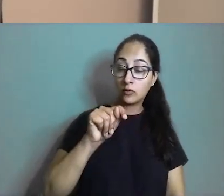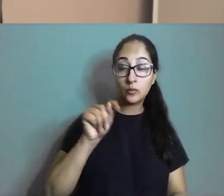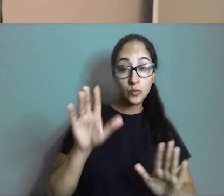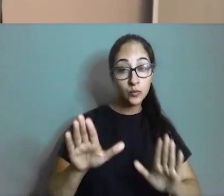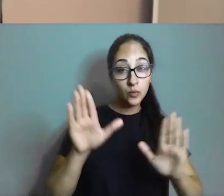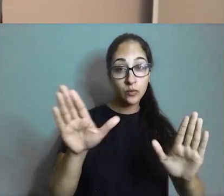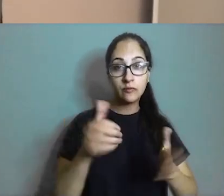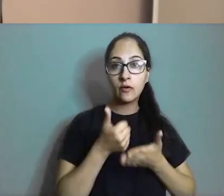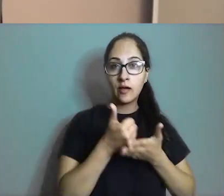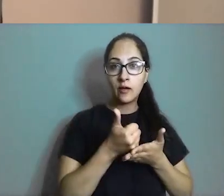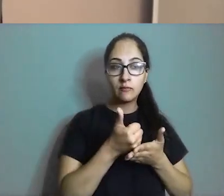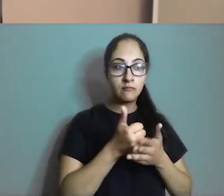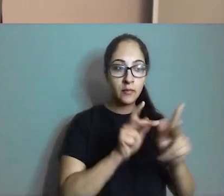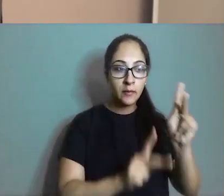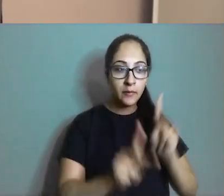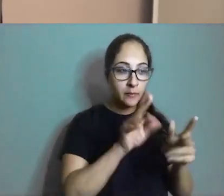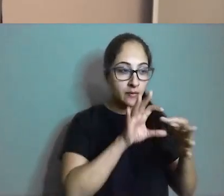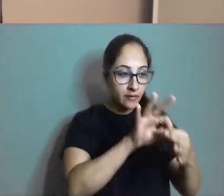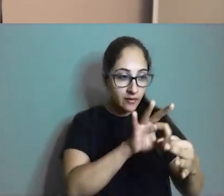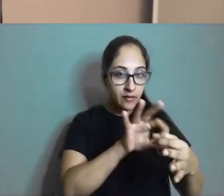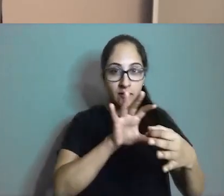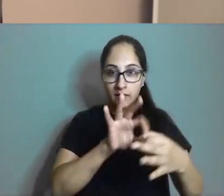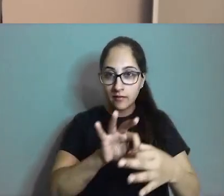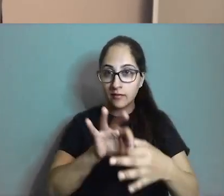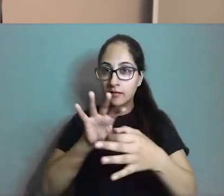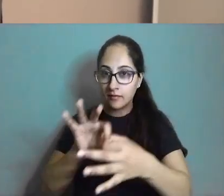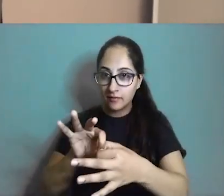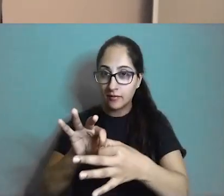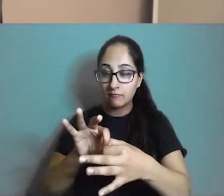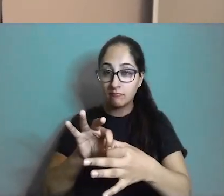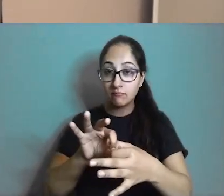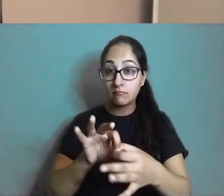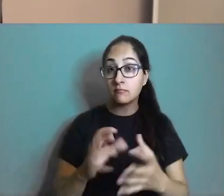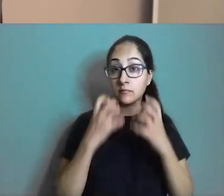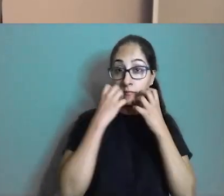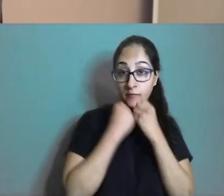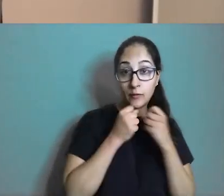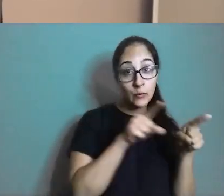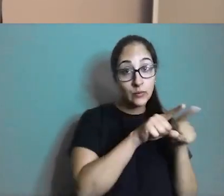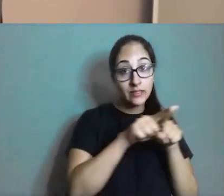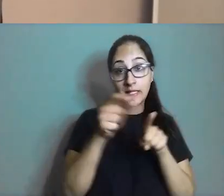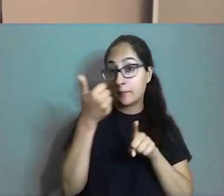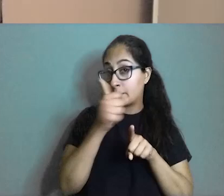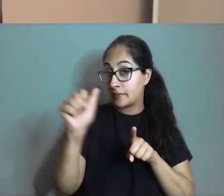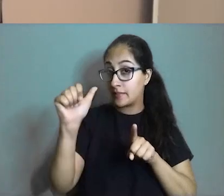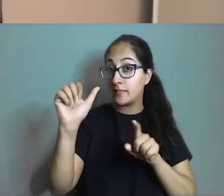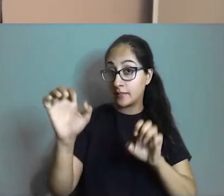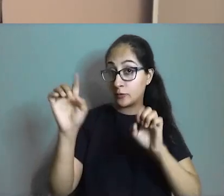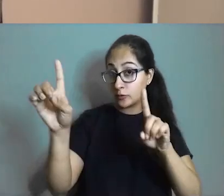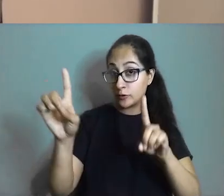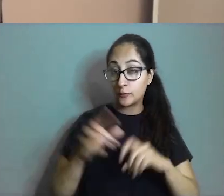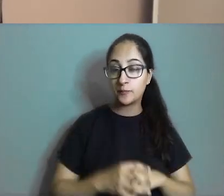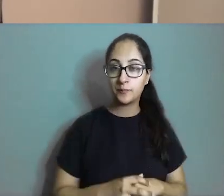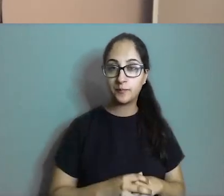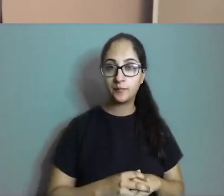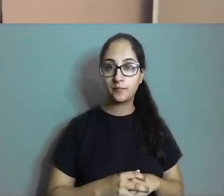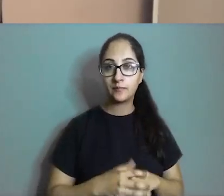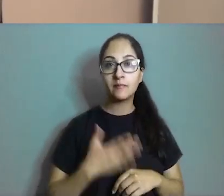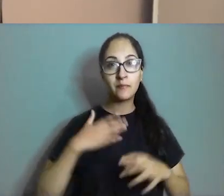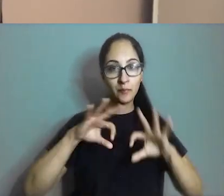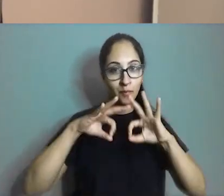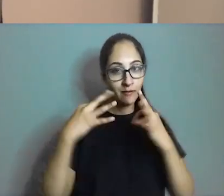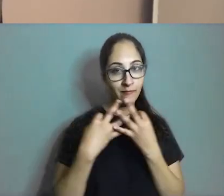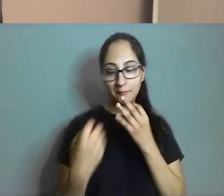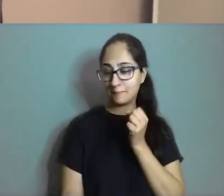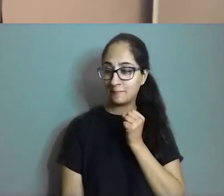you, and to pursue that. It's an important part of relating to other human beings and learning